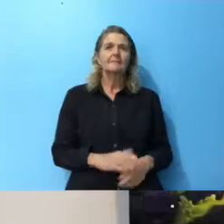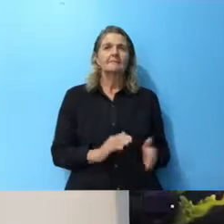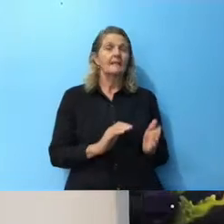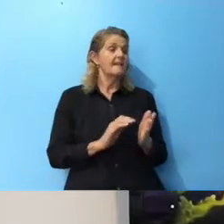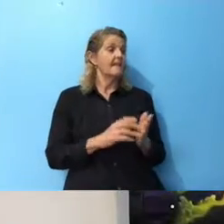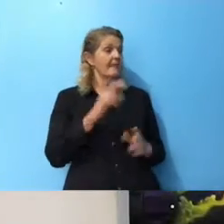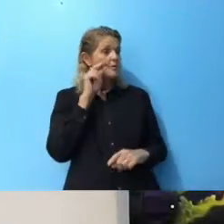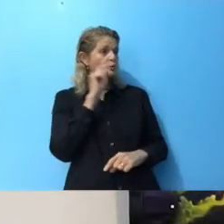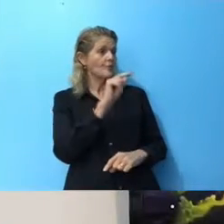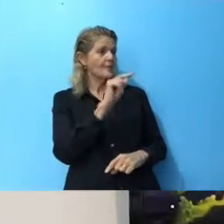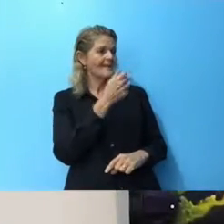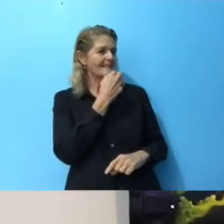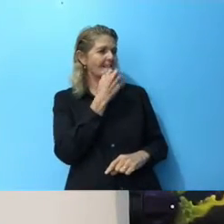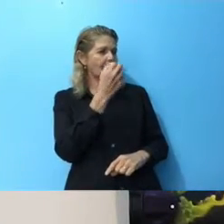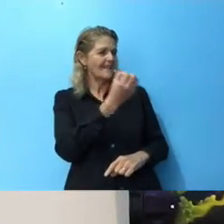And now a little bit brighter.